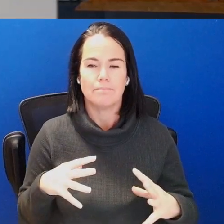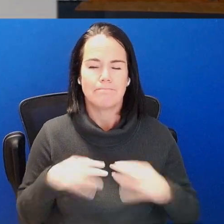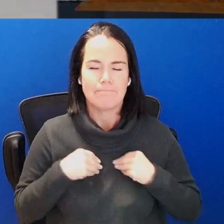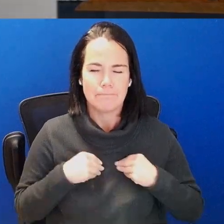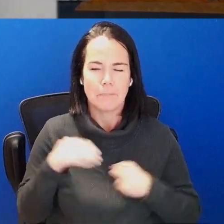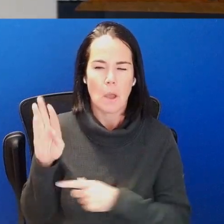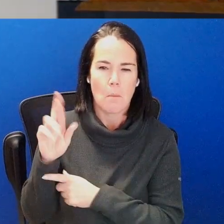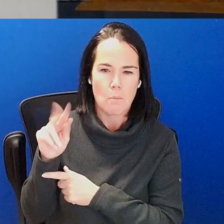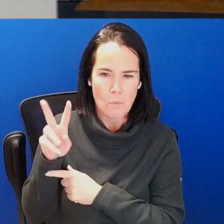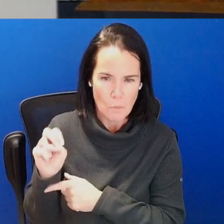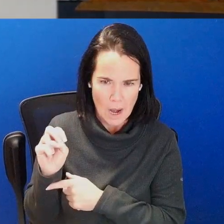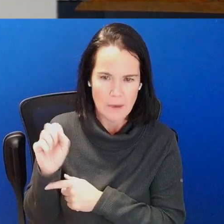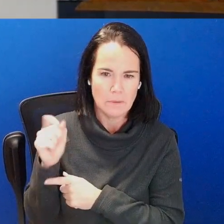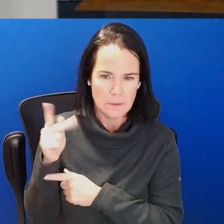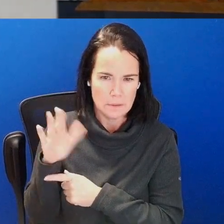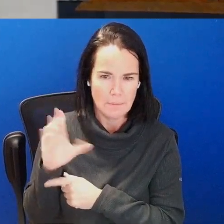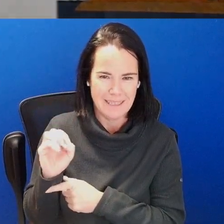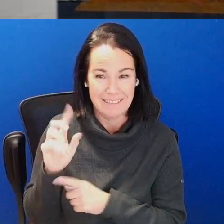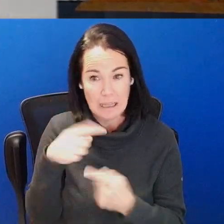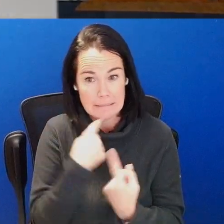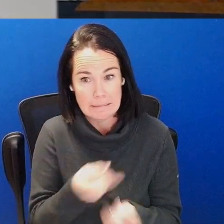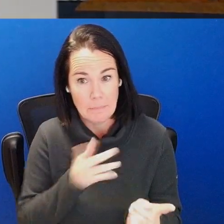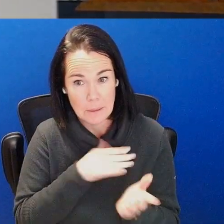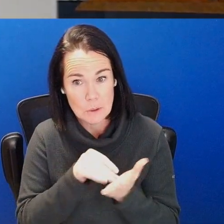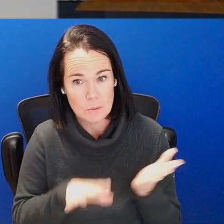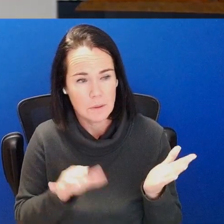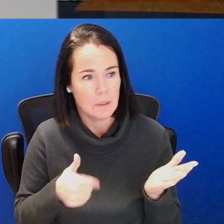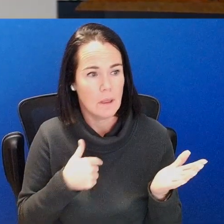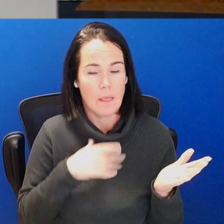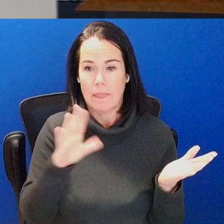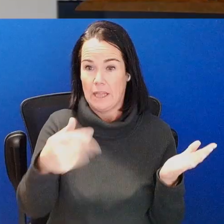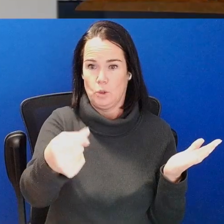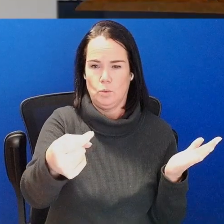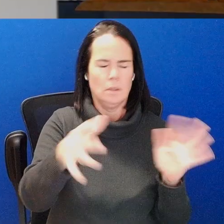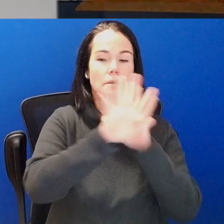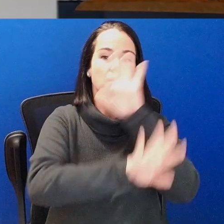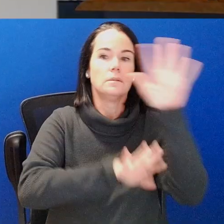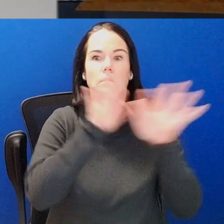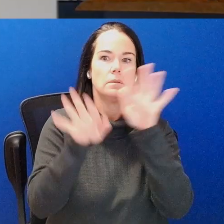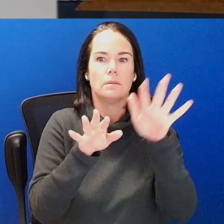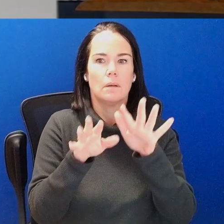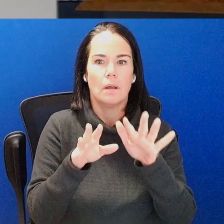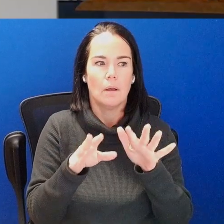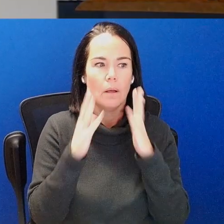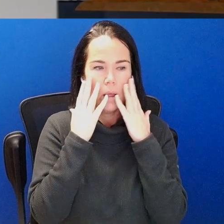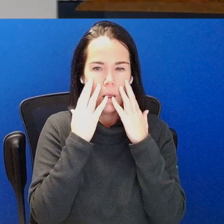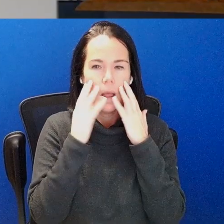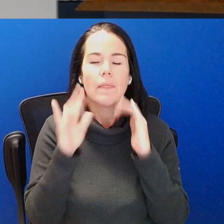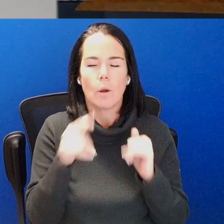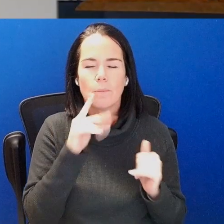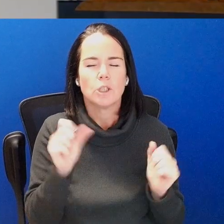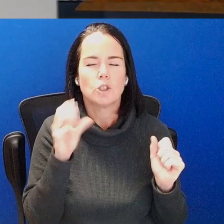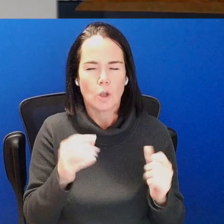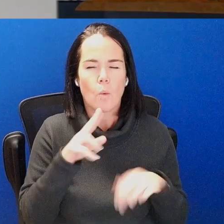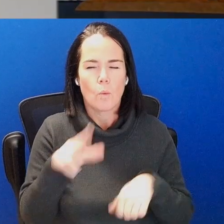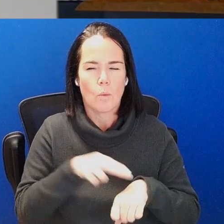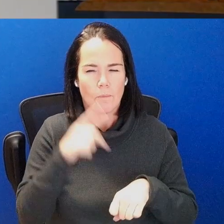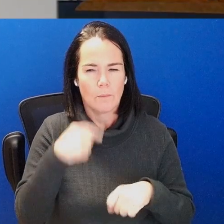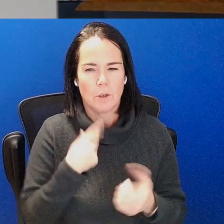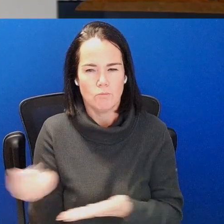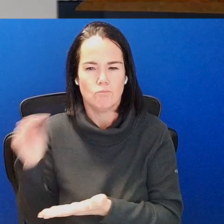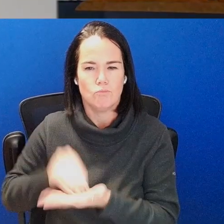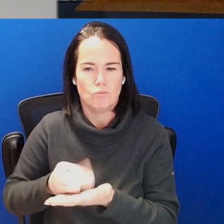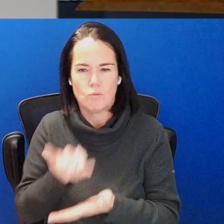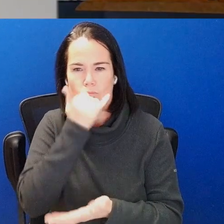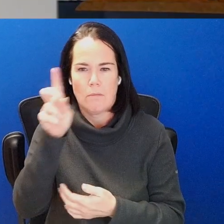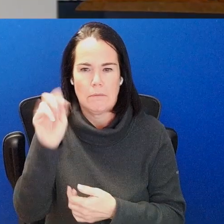embrace the brave space, as I tell my students. That's Tuesday. Oh my gosh, that would have been so typical of me to